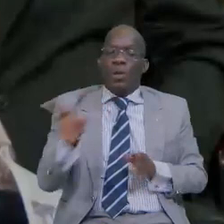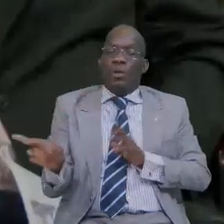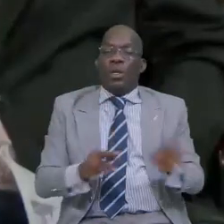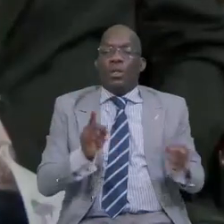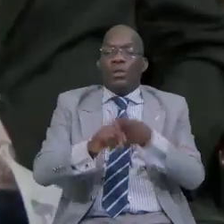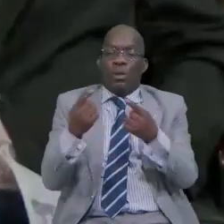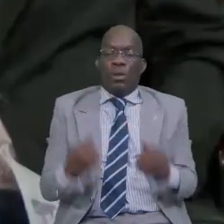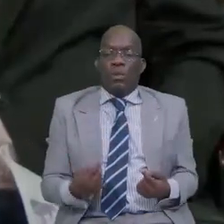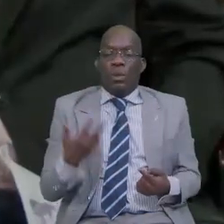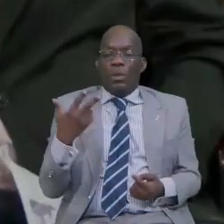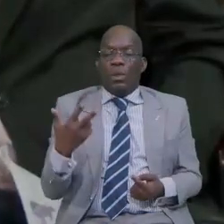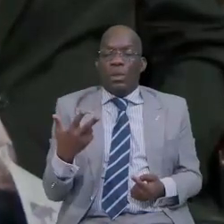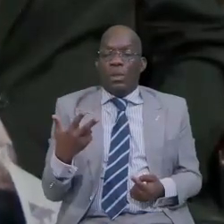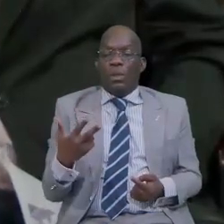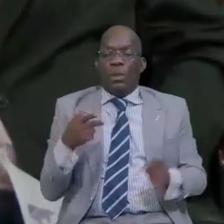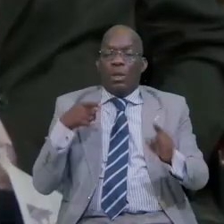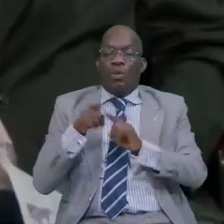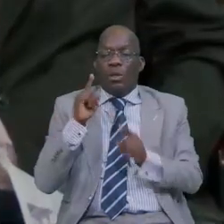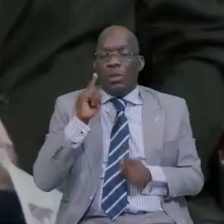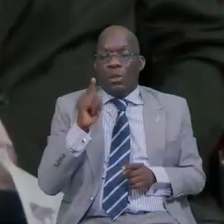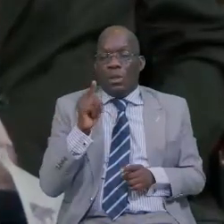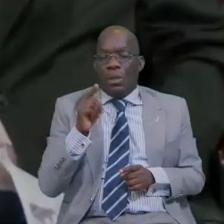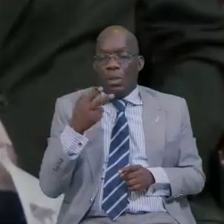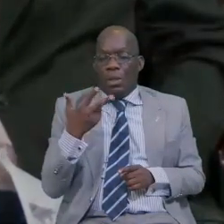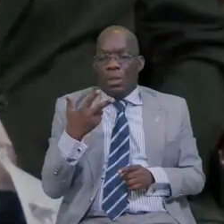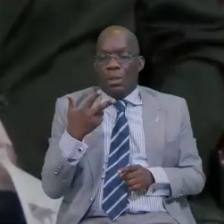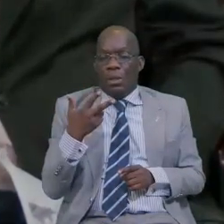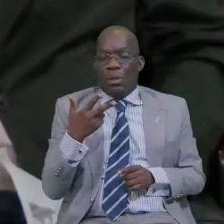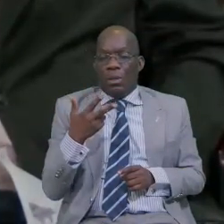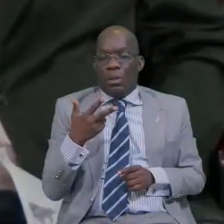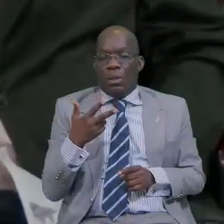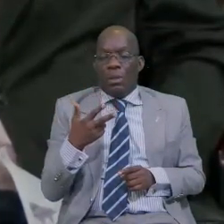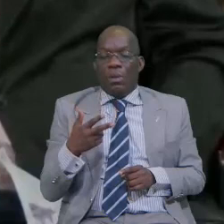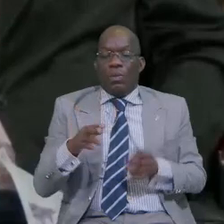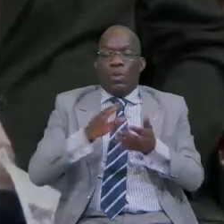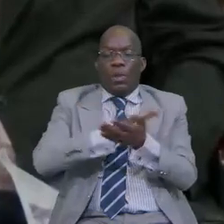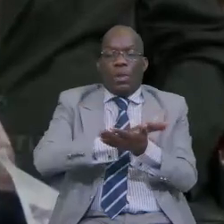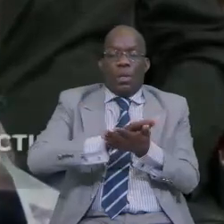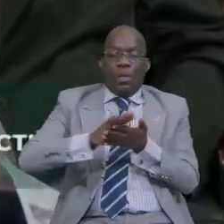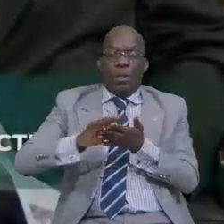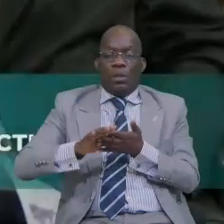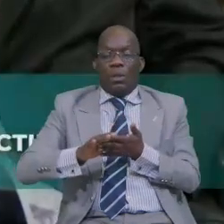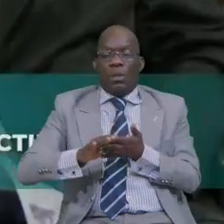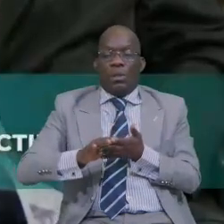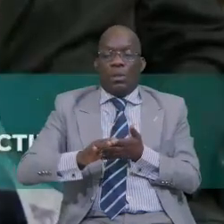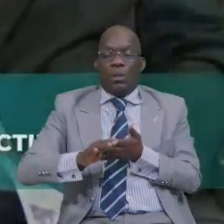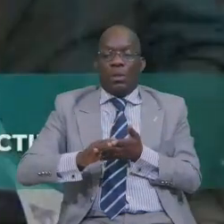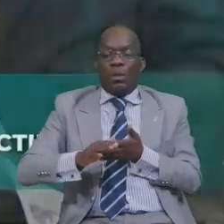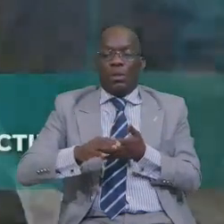here. Number three, we're looking at cleansed creatures,